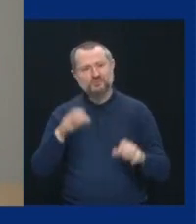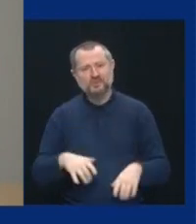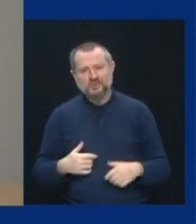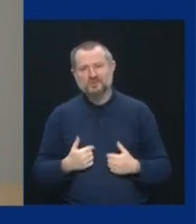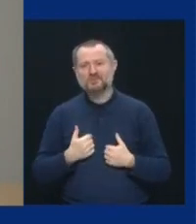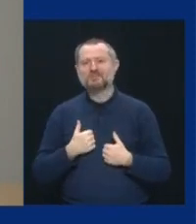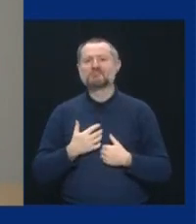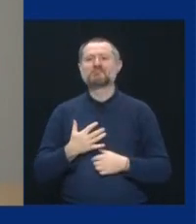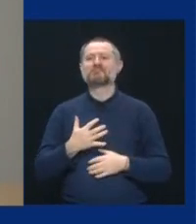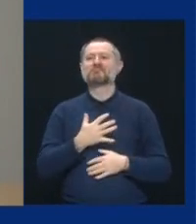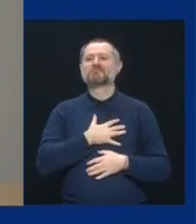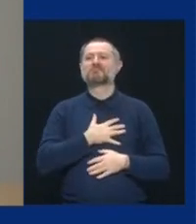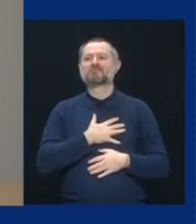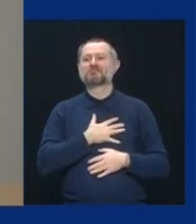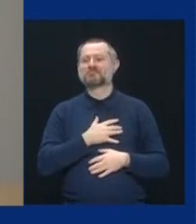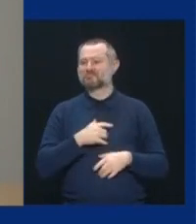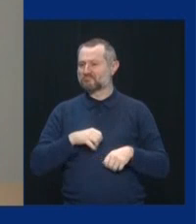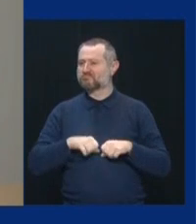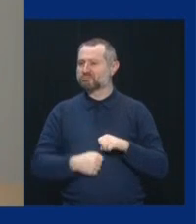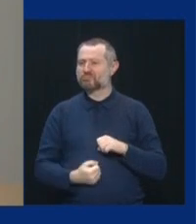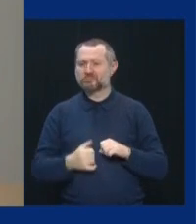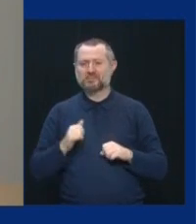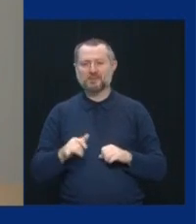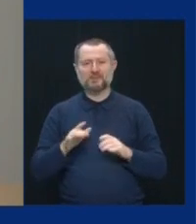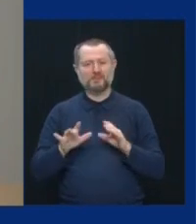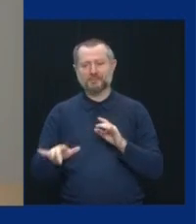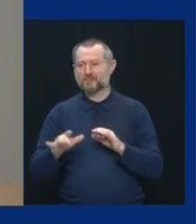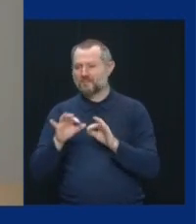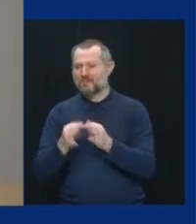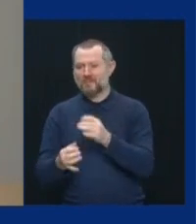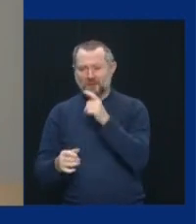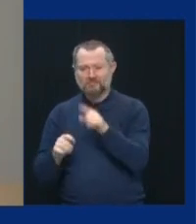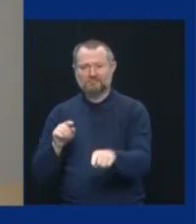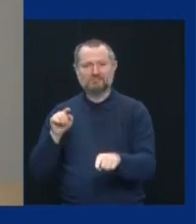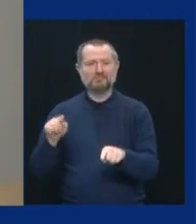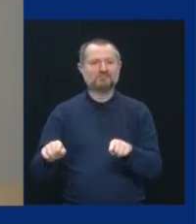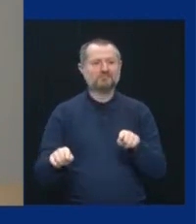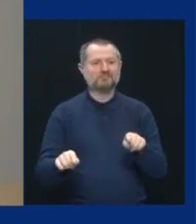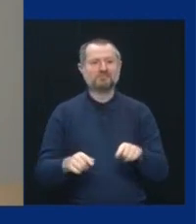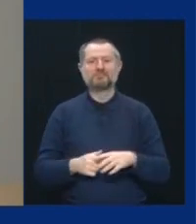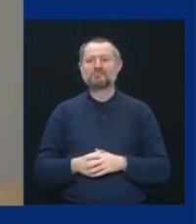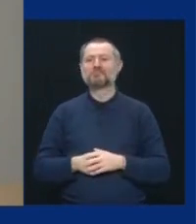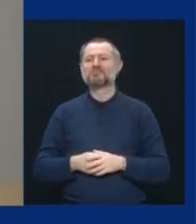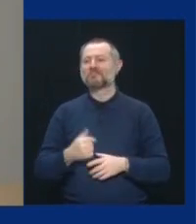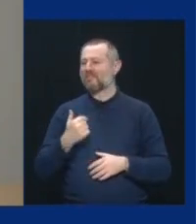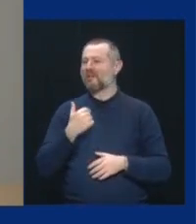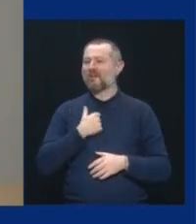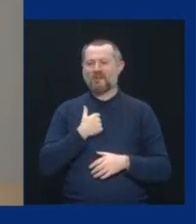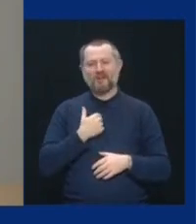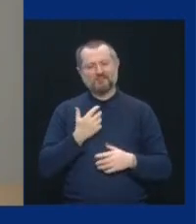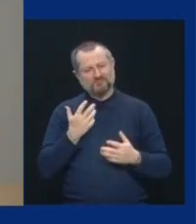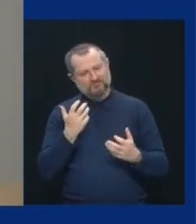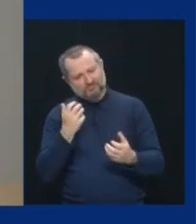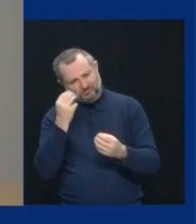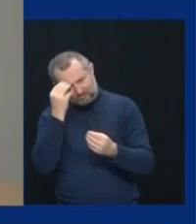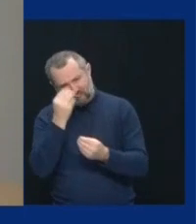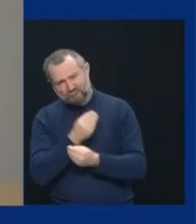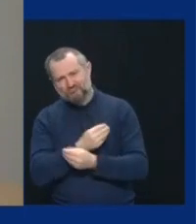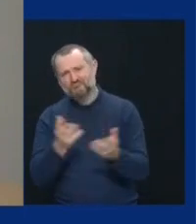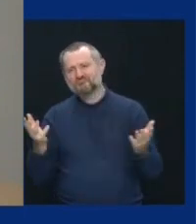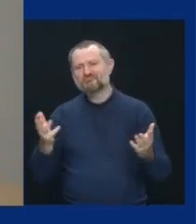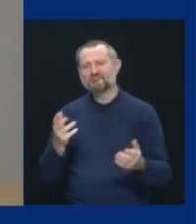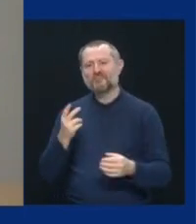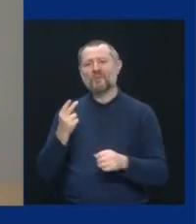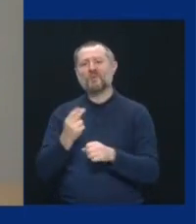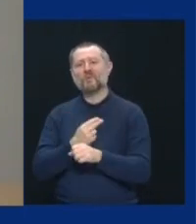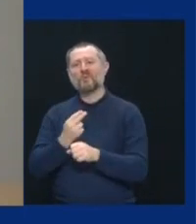the victims of these terrible crimes and their families. I want to personally assure every customer and every single employee